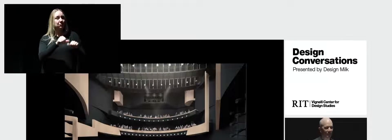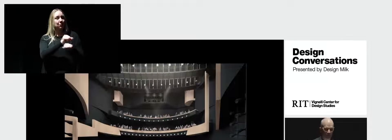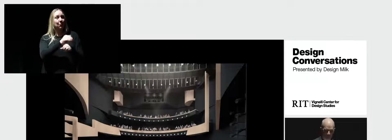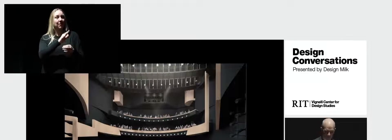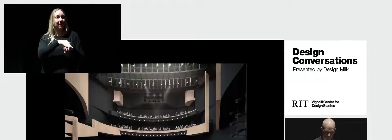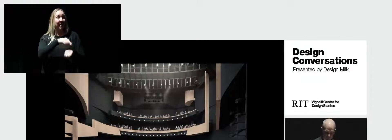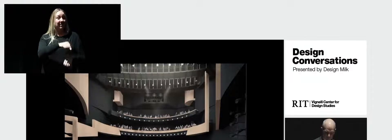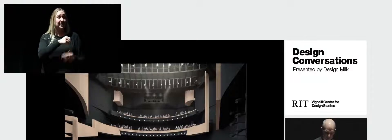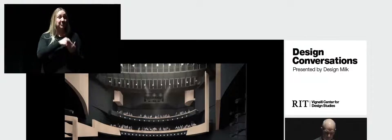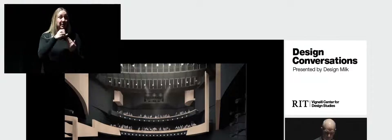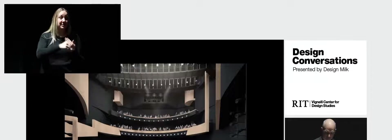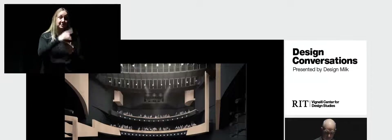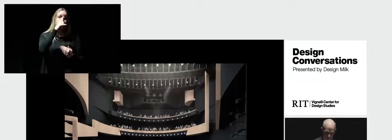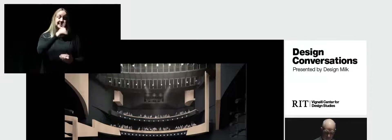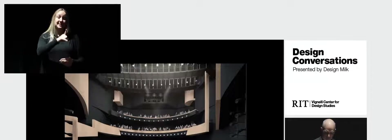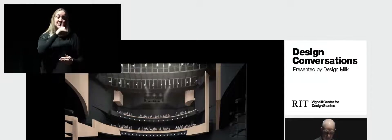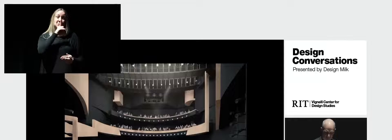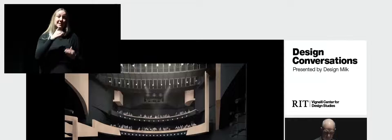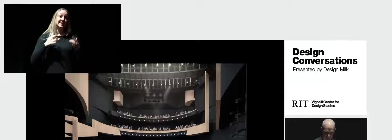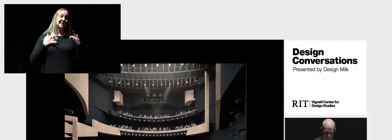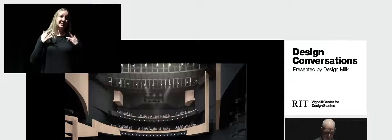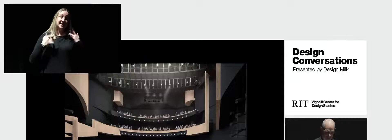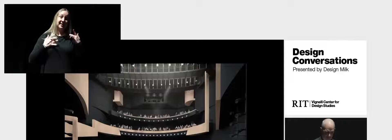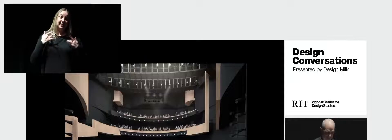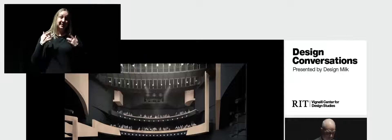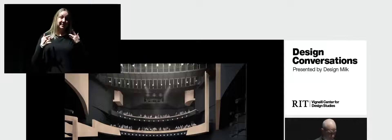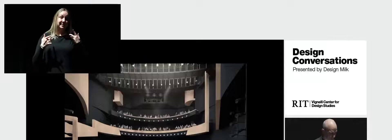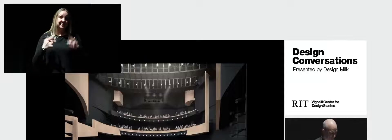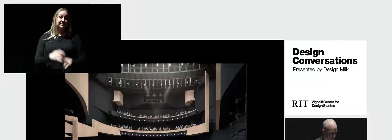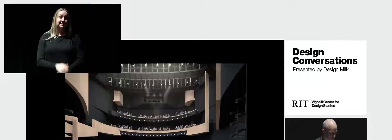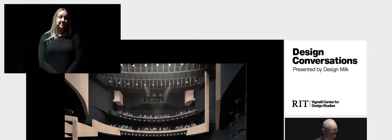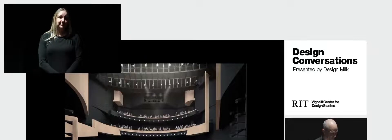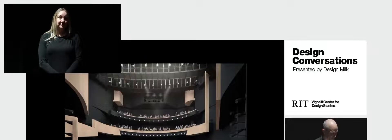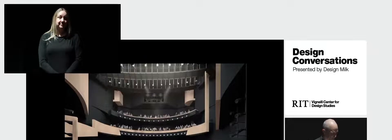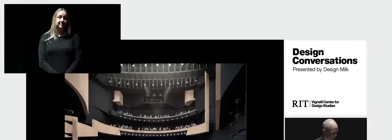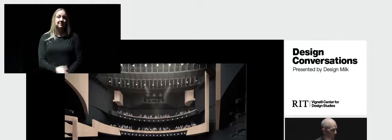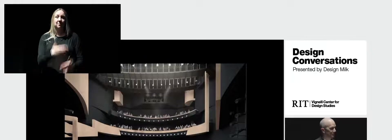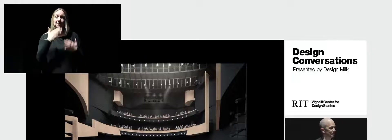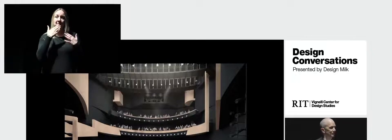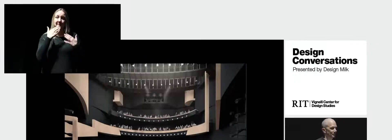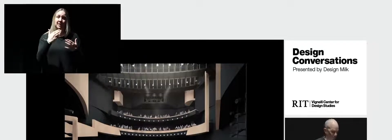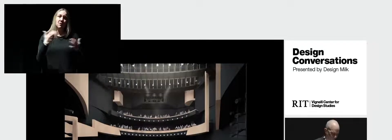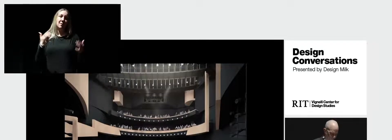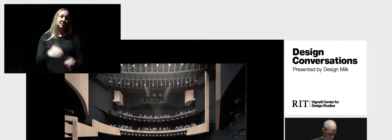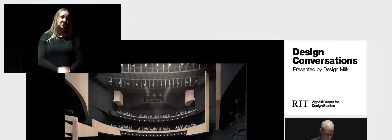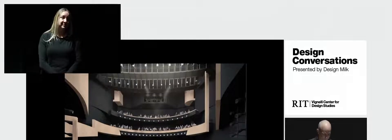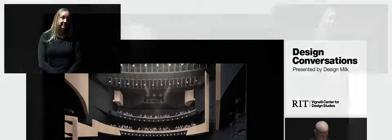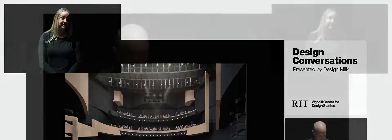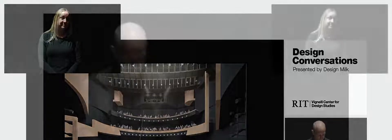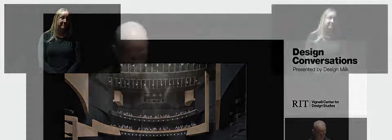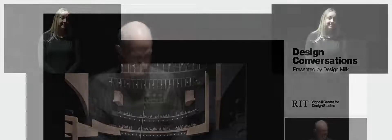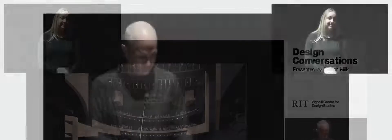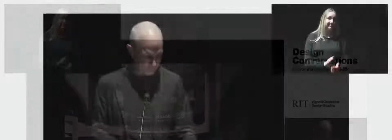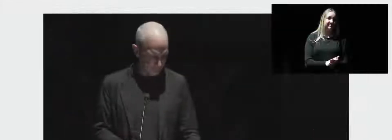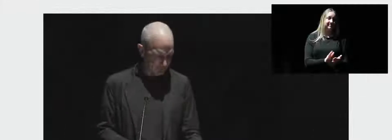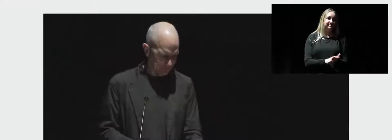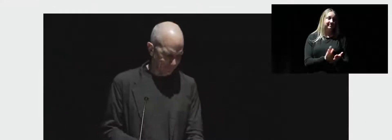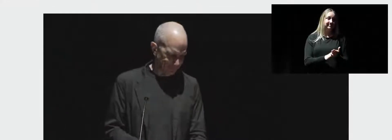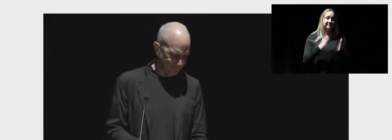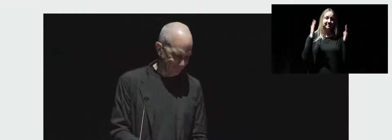the most exciting projects we're working on, and that I've worked on personally. Thank you very much.